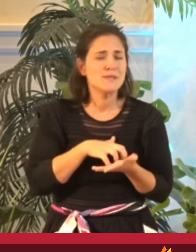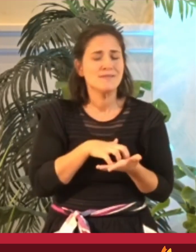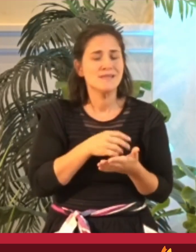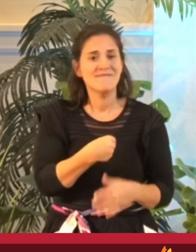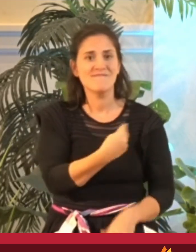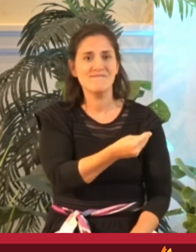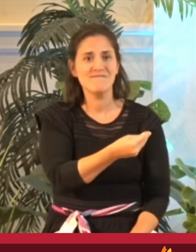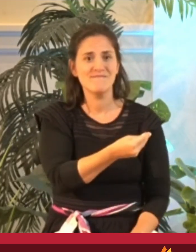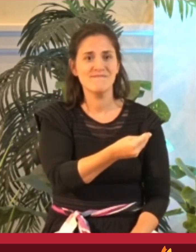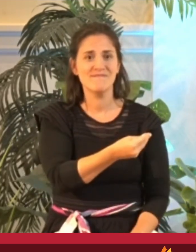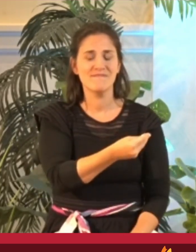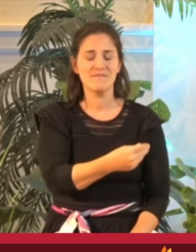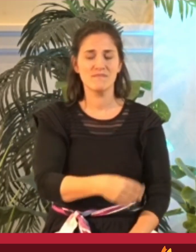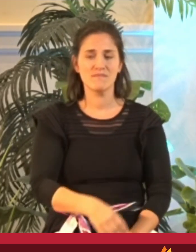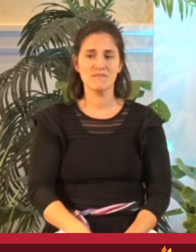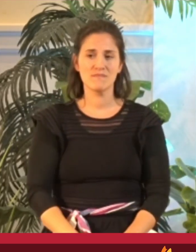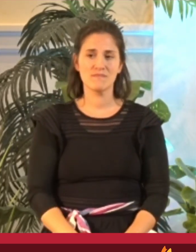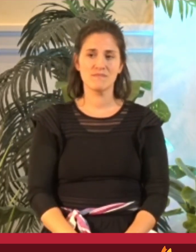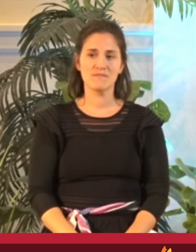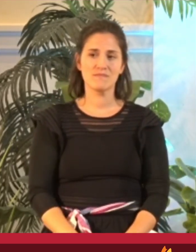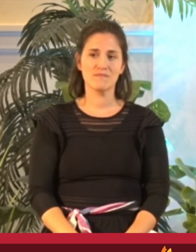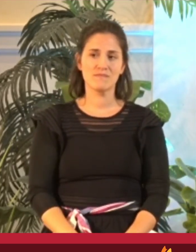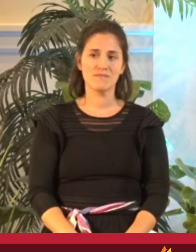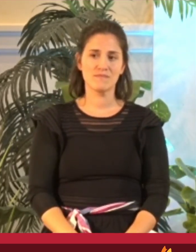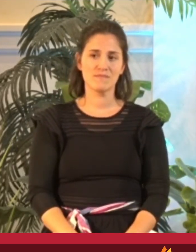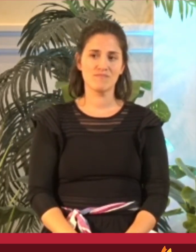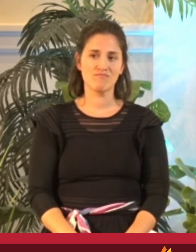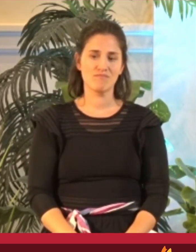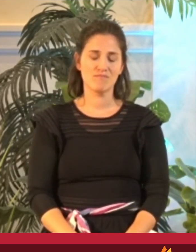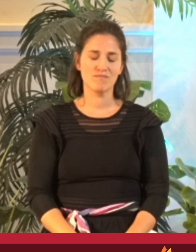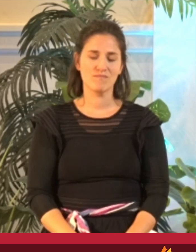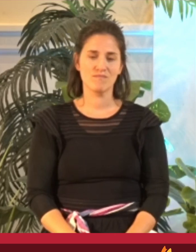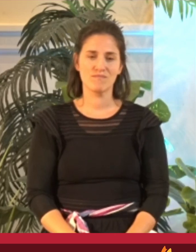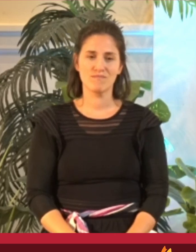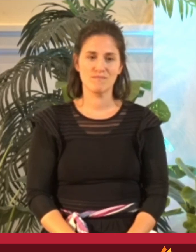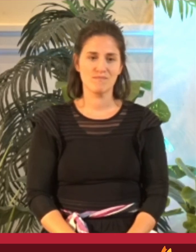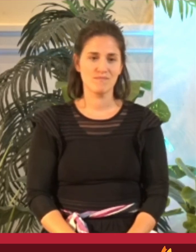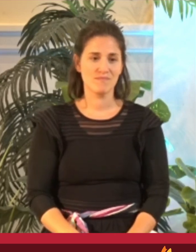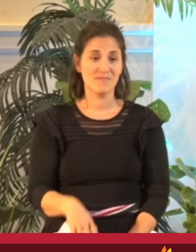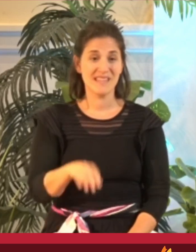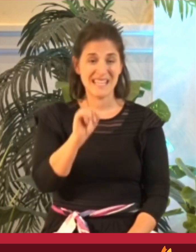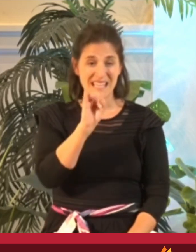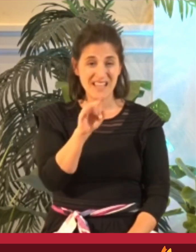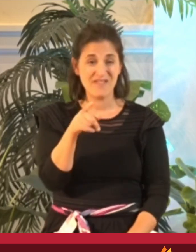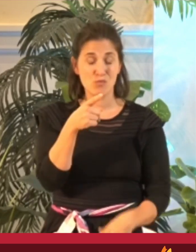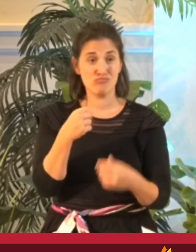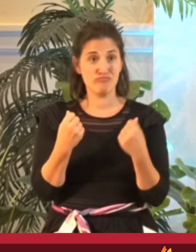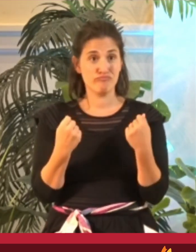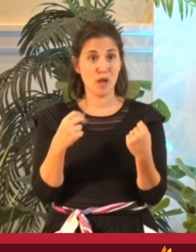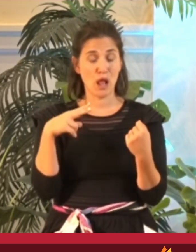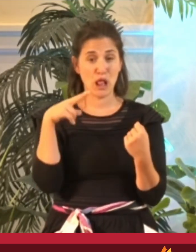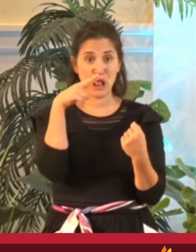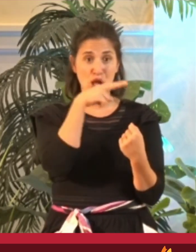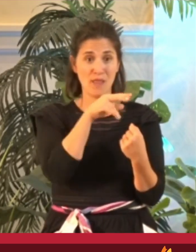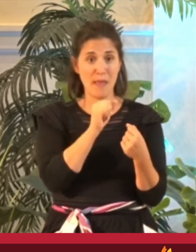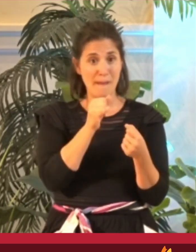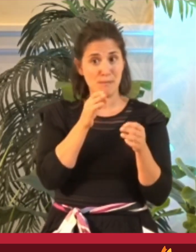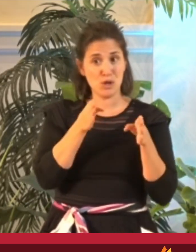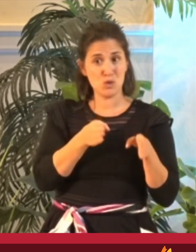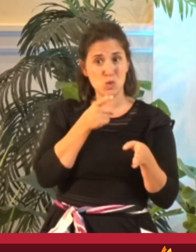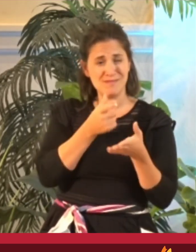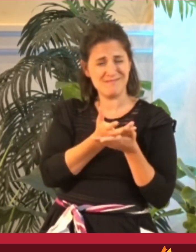see what? We might just see their humanity.